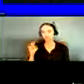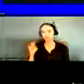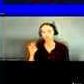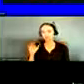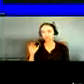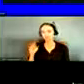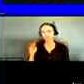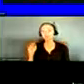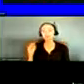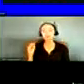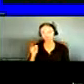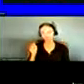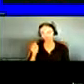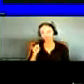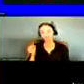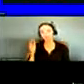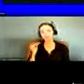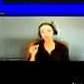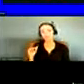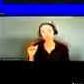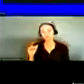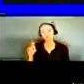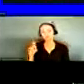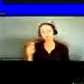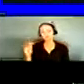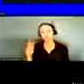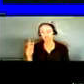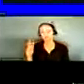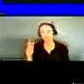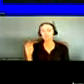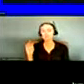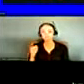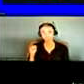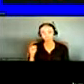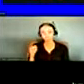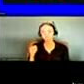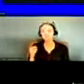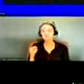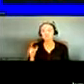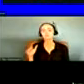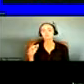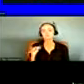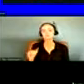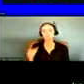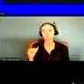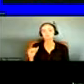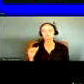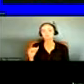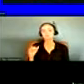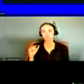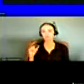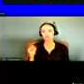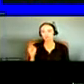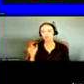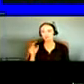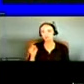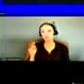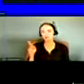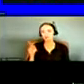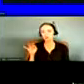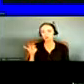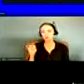Yes. Councilmember Silverman votes yes. Councilmember Robert White, Yes. Councilmember Robert White votes yes. Councilmember Trahan White,